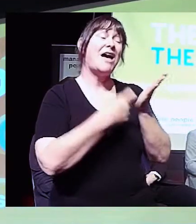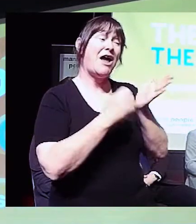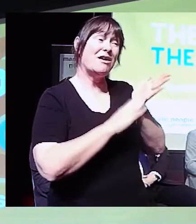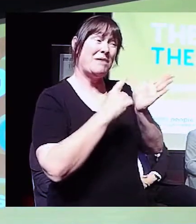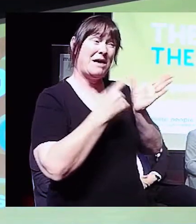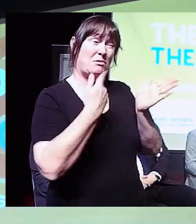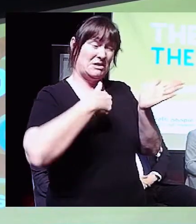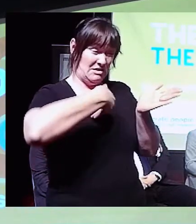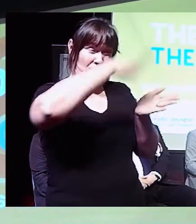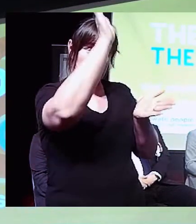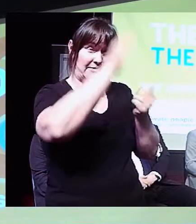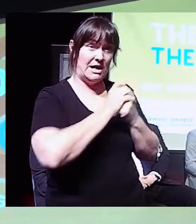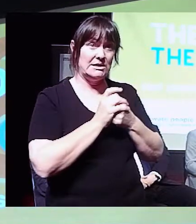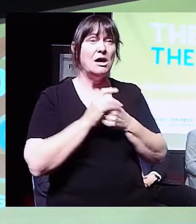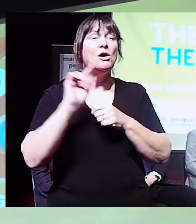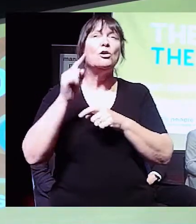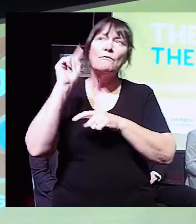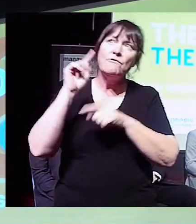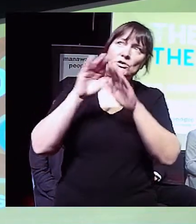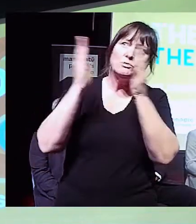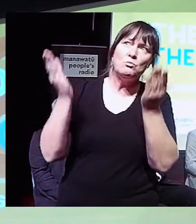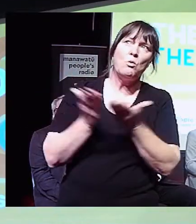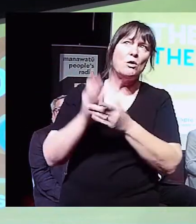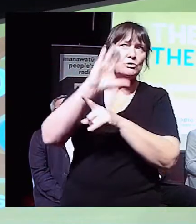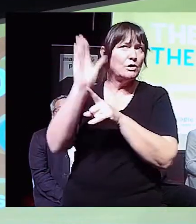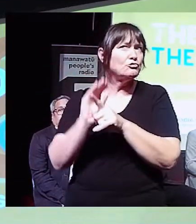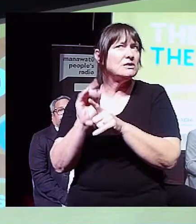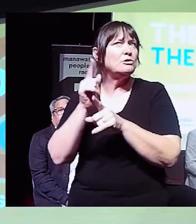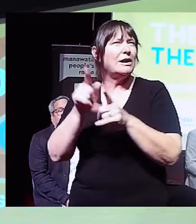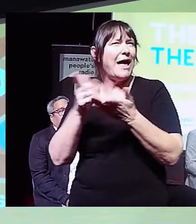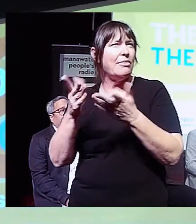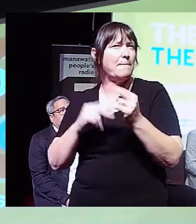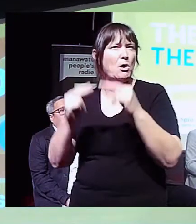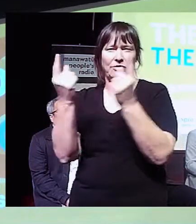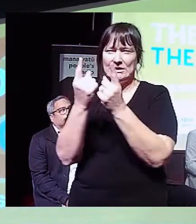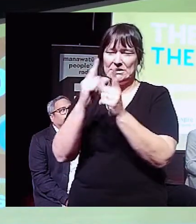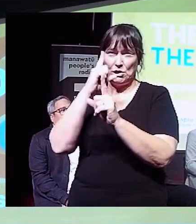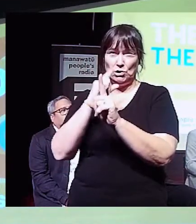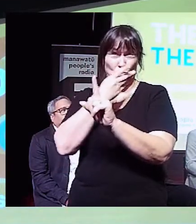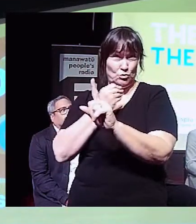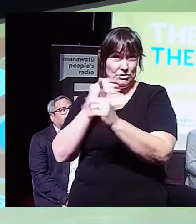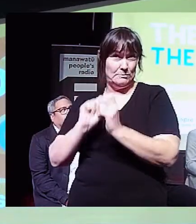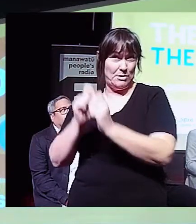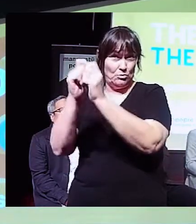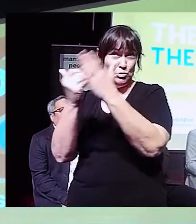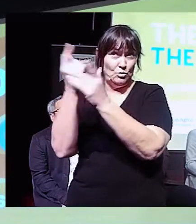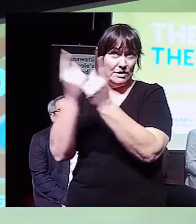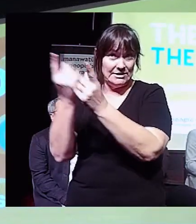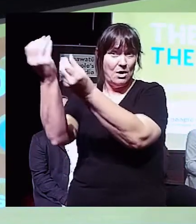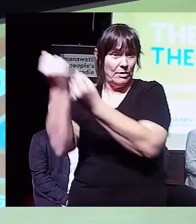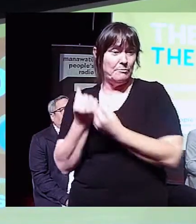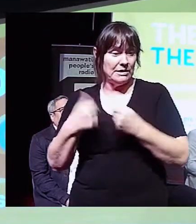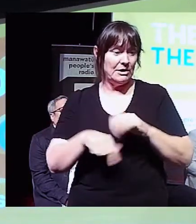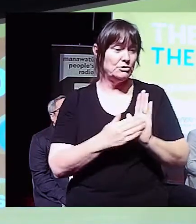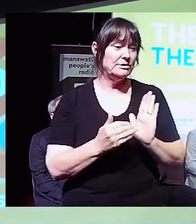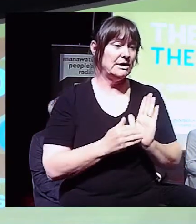We want to look at first world countries, look at building materials. If there are materials that have stood up to the task and we can bring them into the country, if